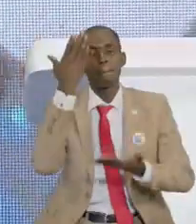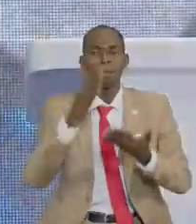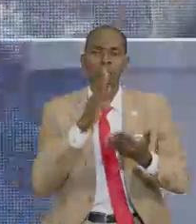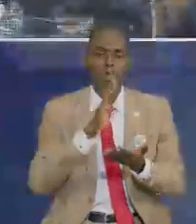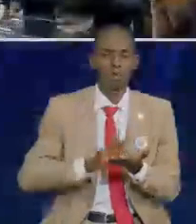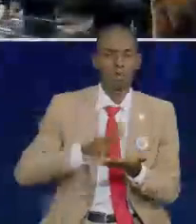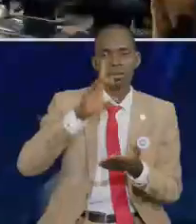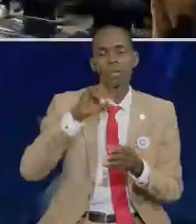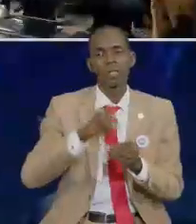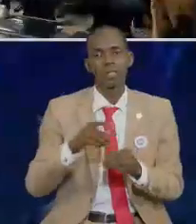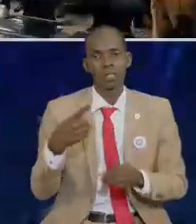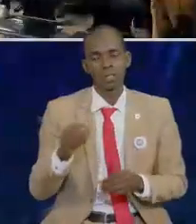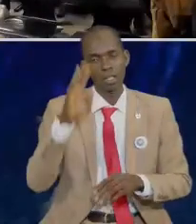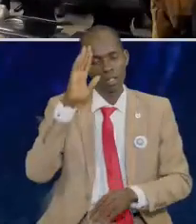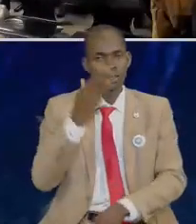Son.